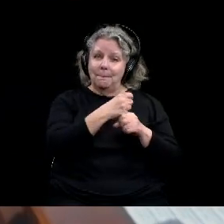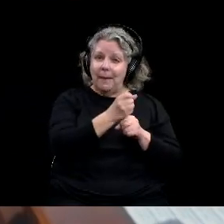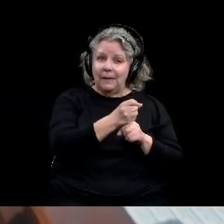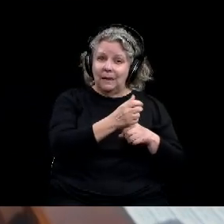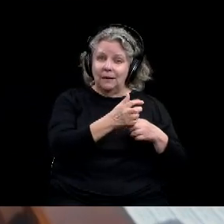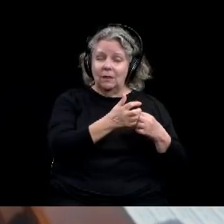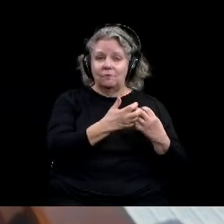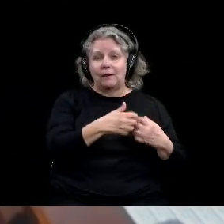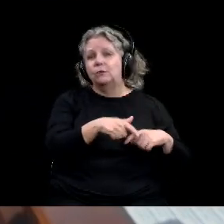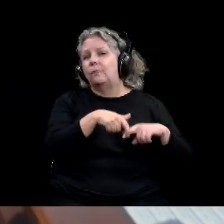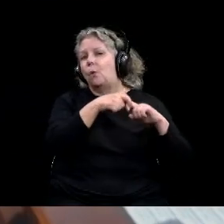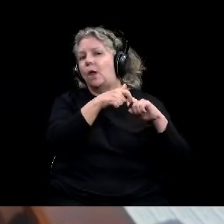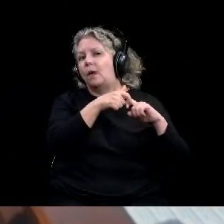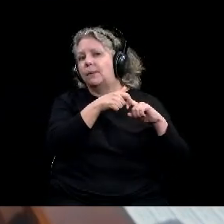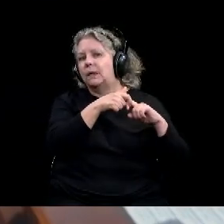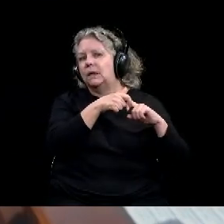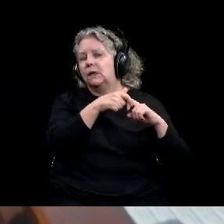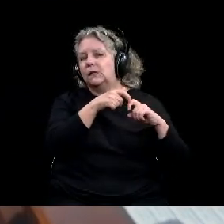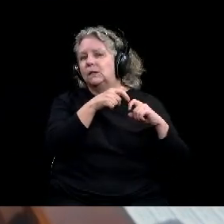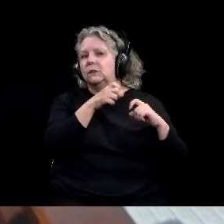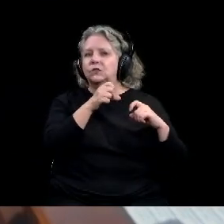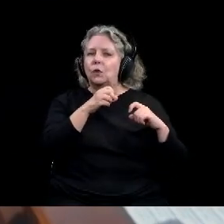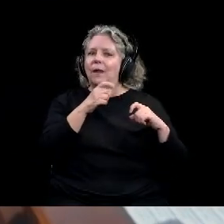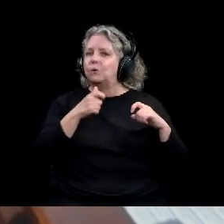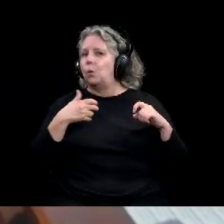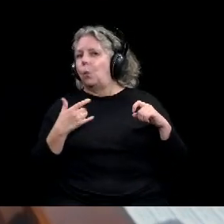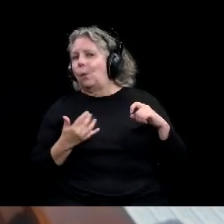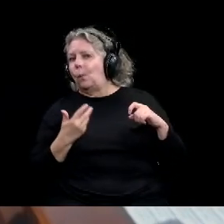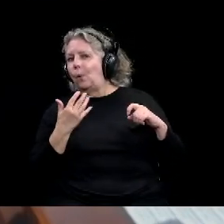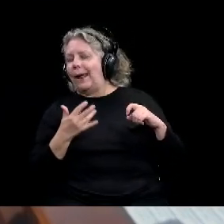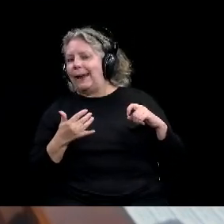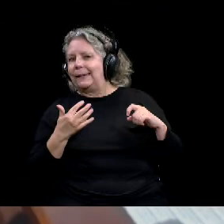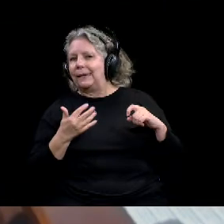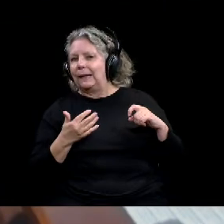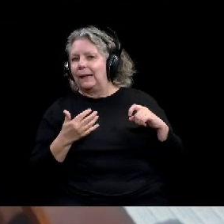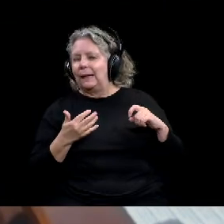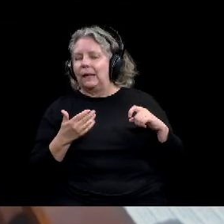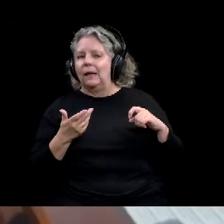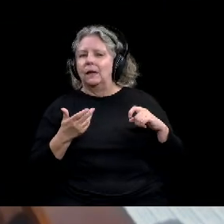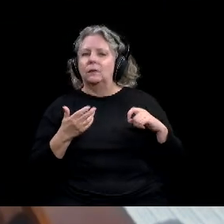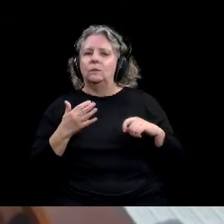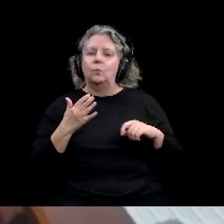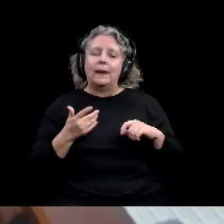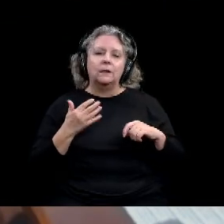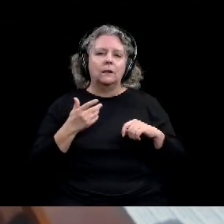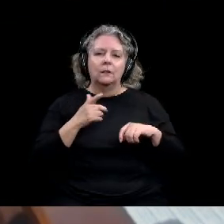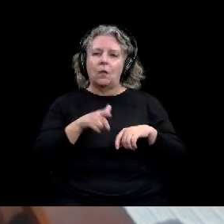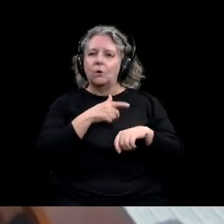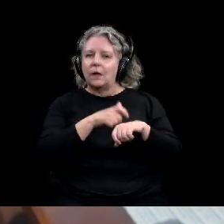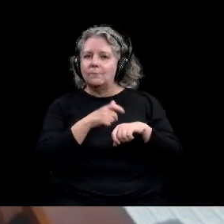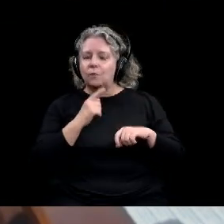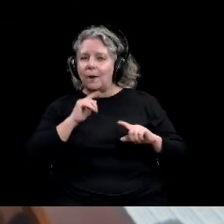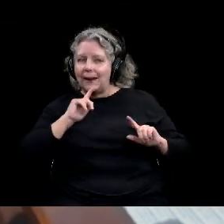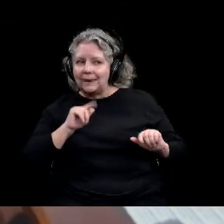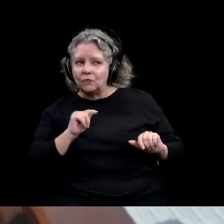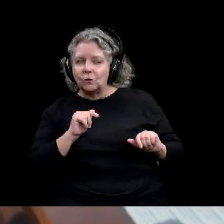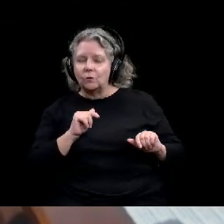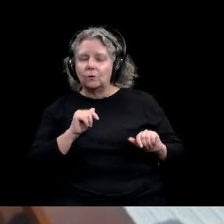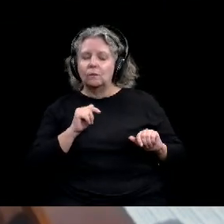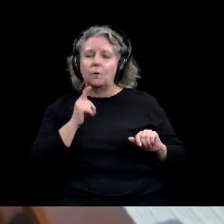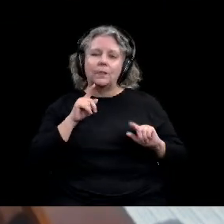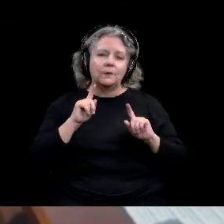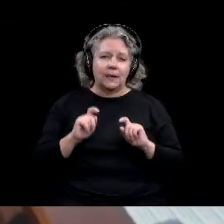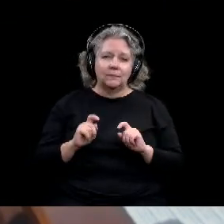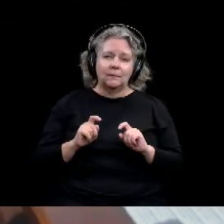3 or even 4 days to get an answer back, where it used to be hours. And so I think it's important to recognize that